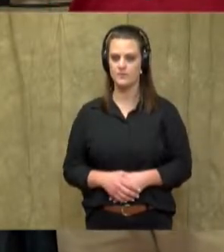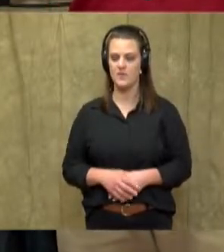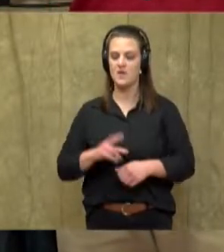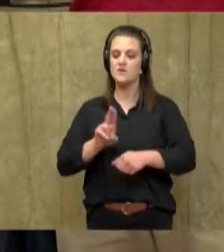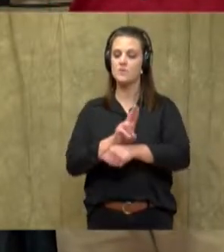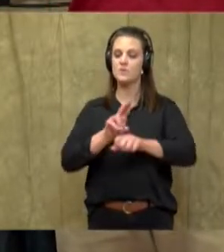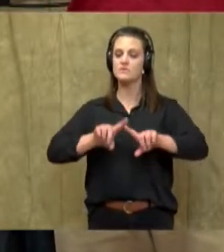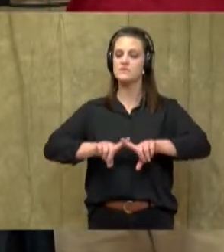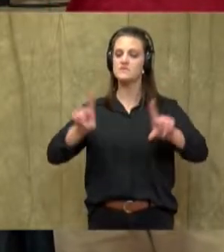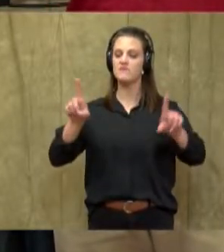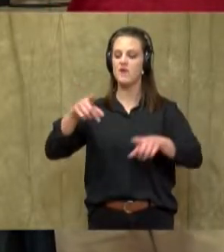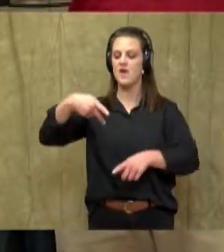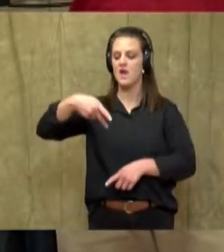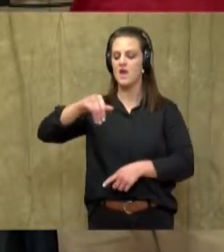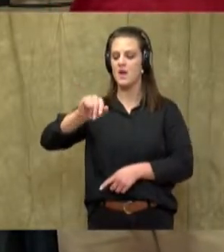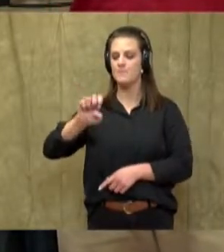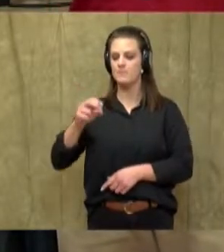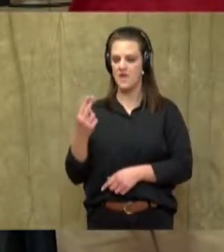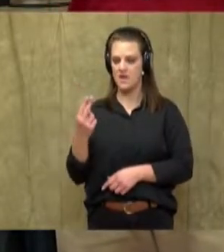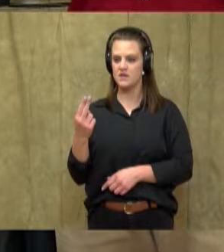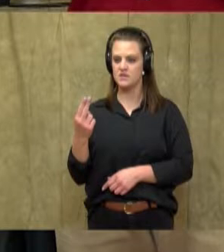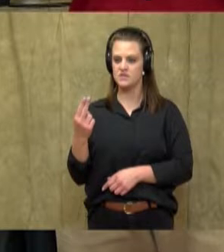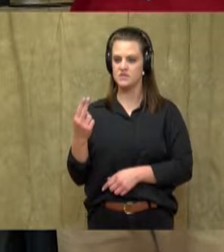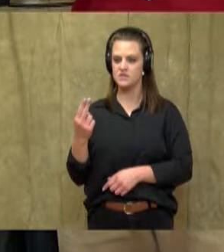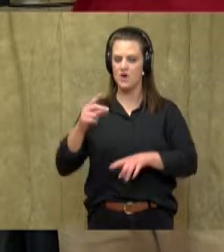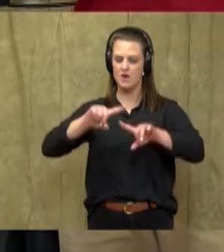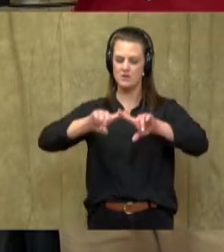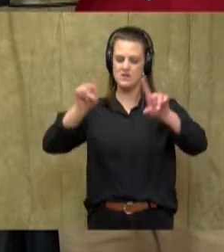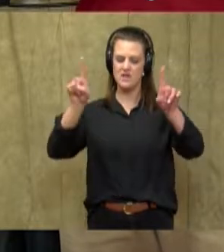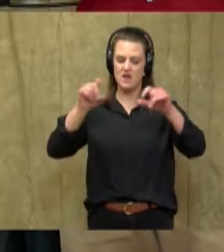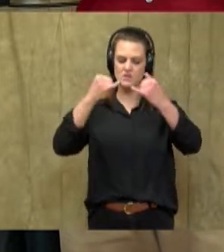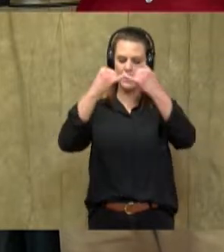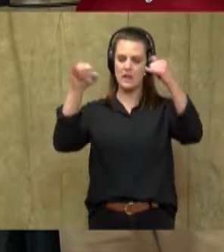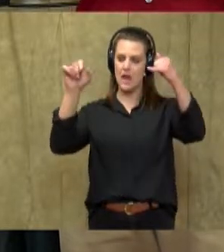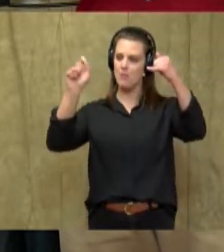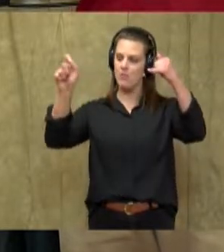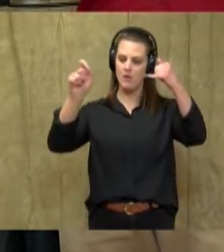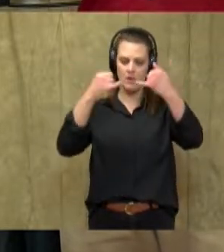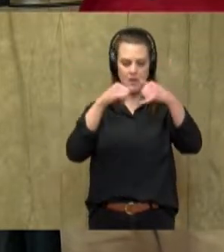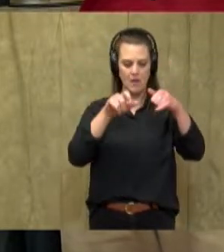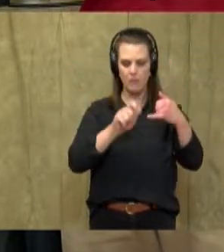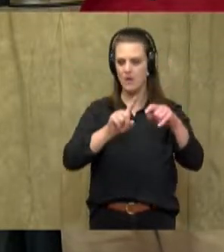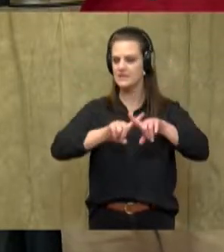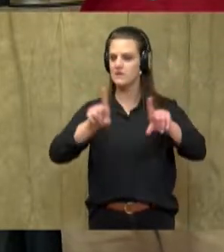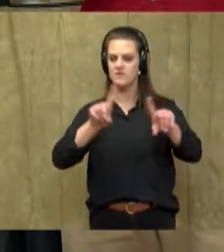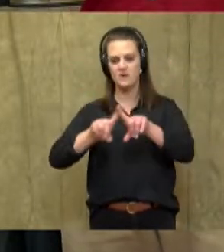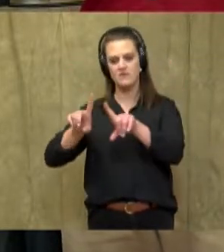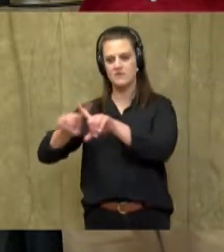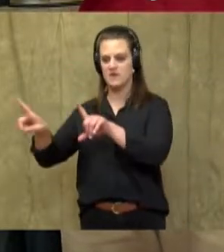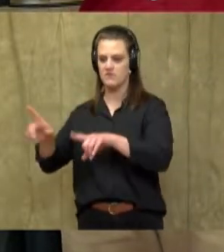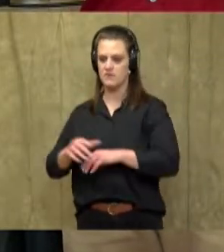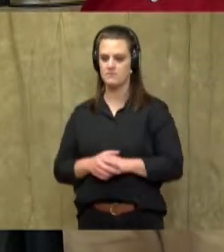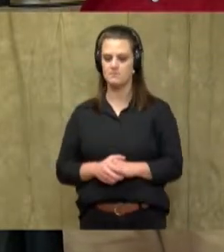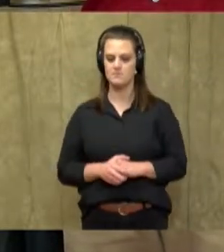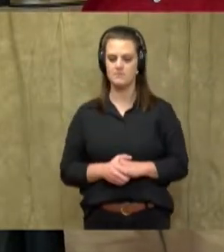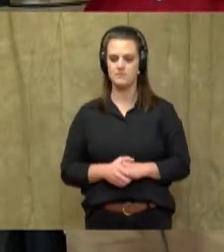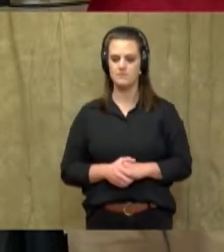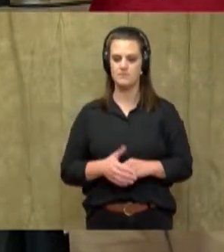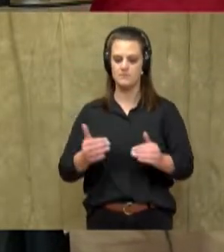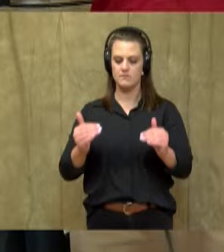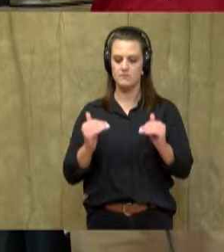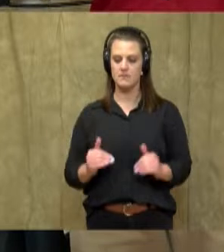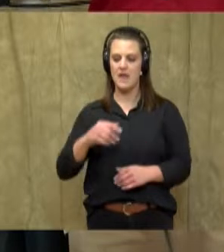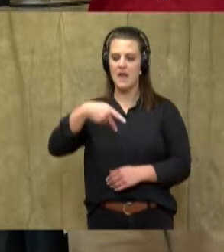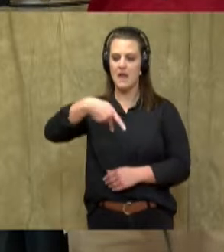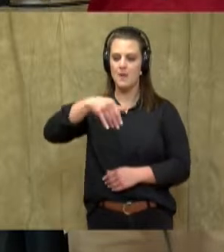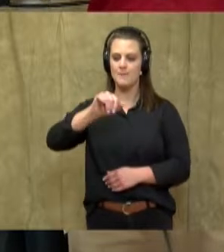different pitches on different lines and different spaces of the staff. Let's talk about the word pitch for just a minute.